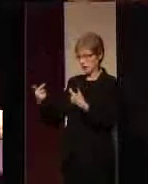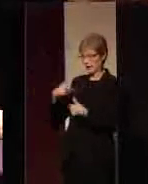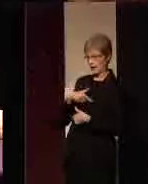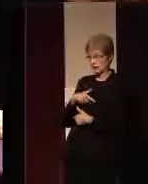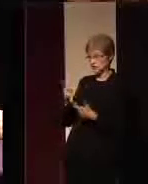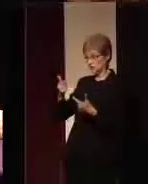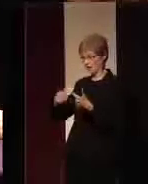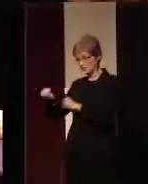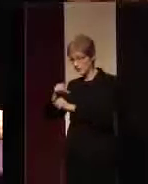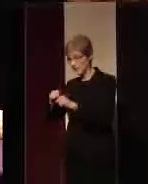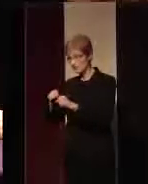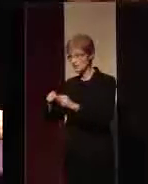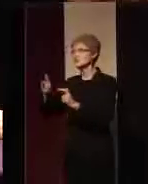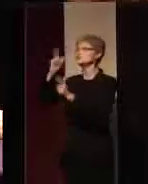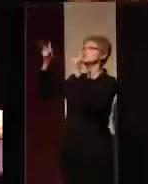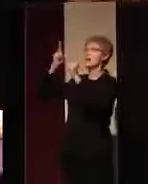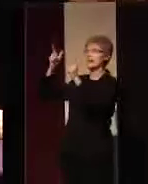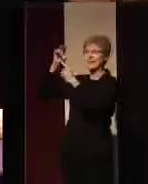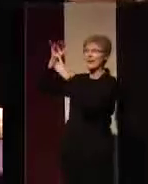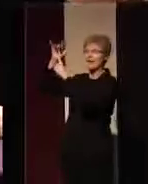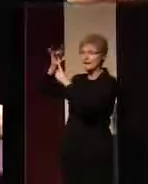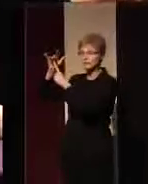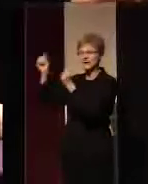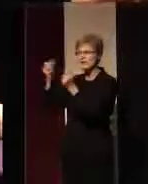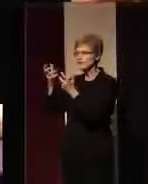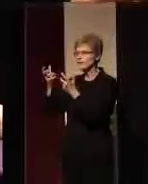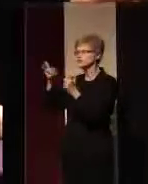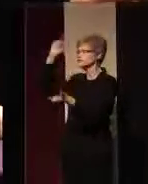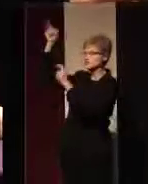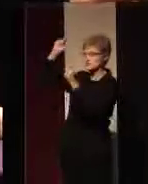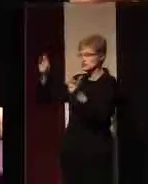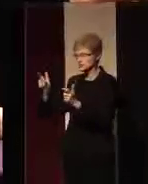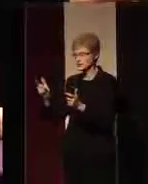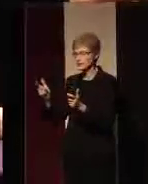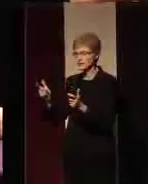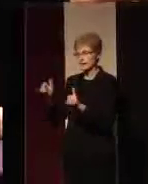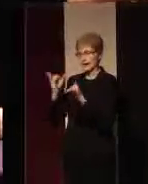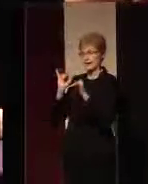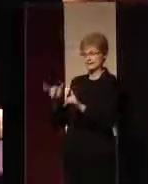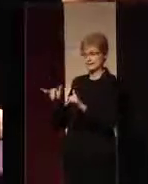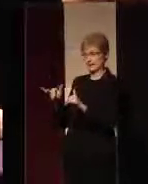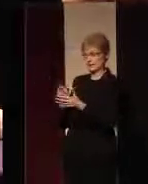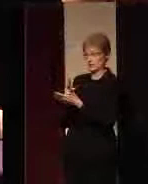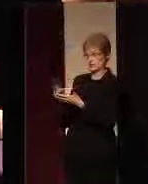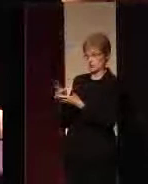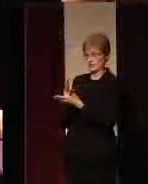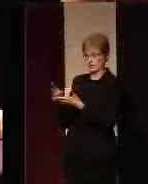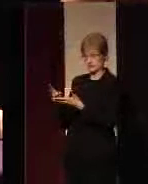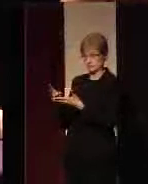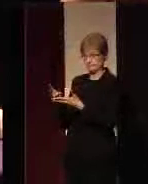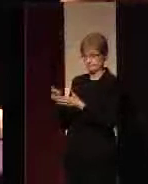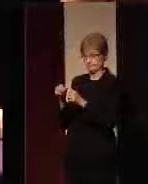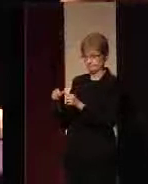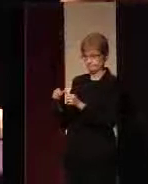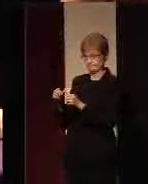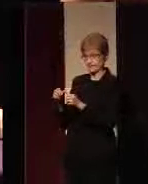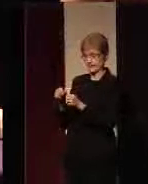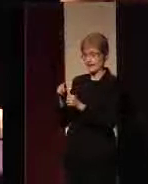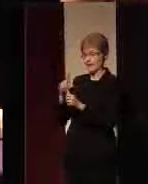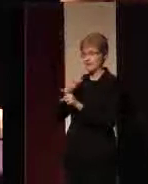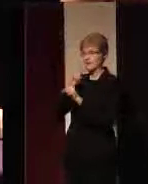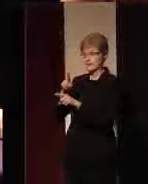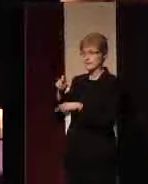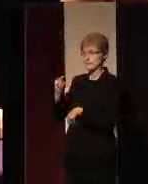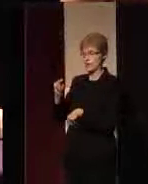each other, they shot at the helicopter, anything that moved. I stayed up there for 2 weeks after that at the command post, not